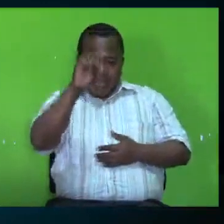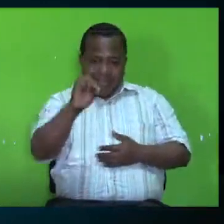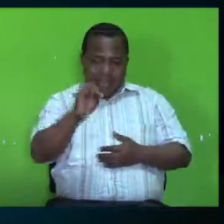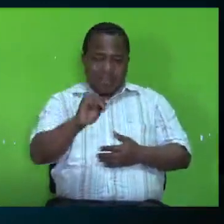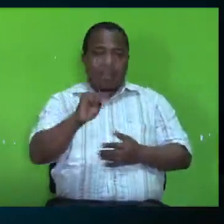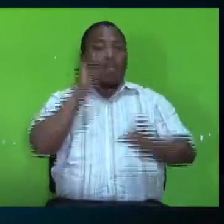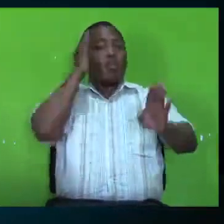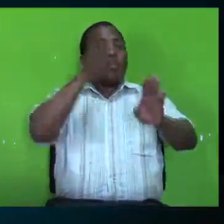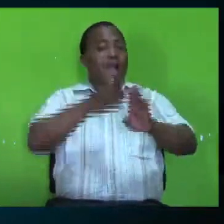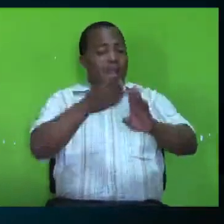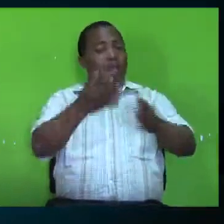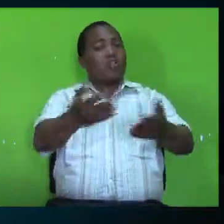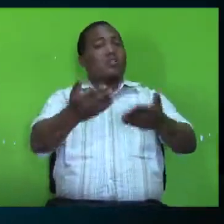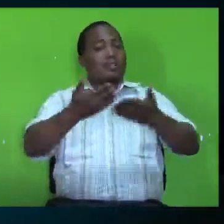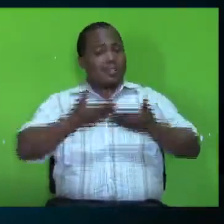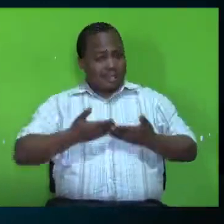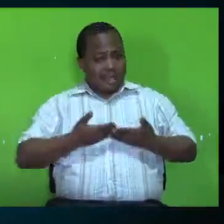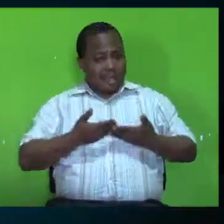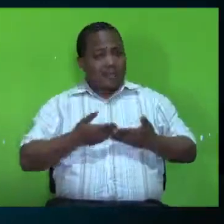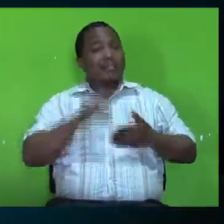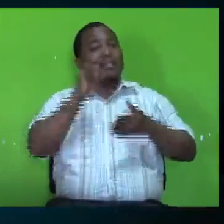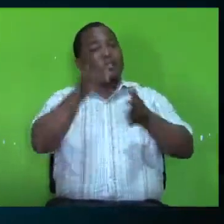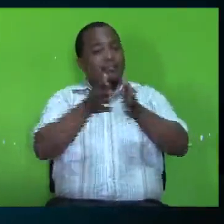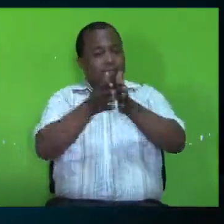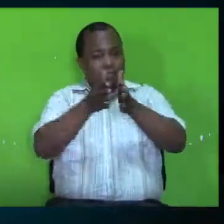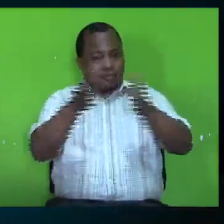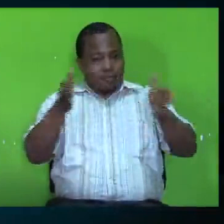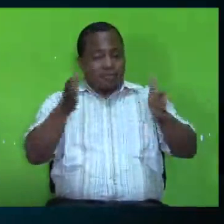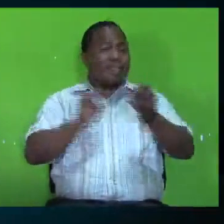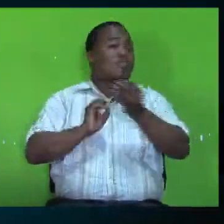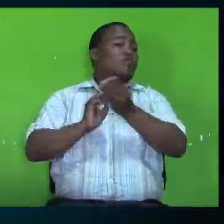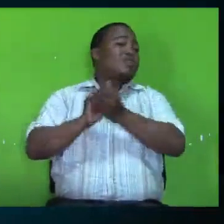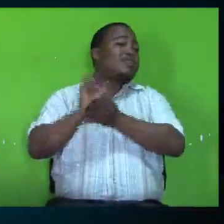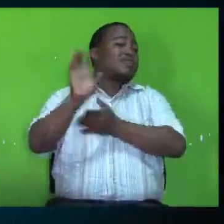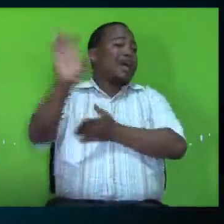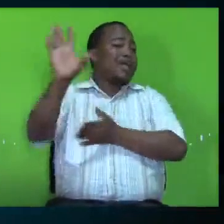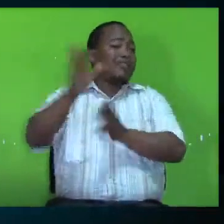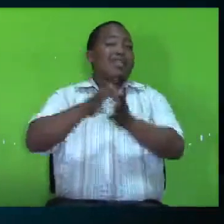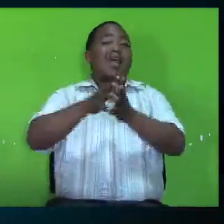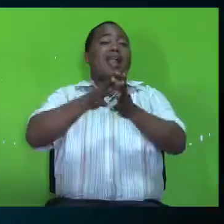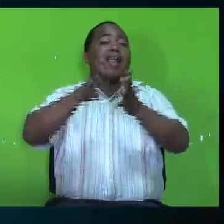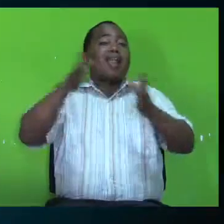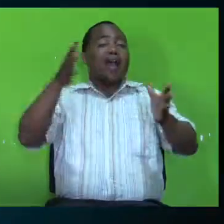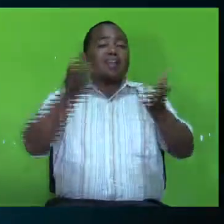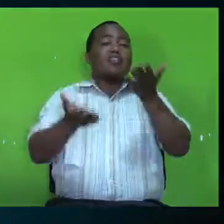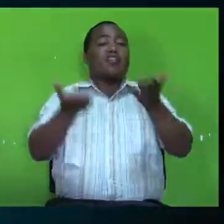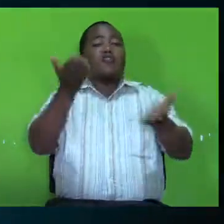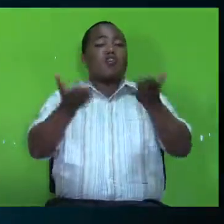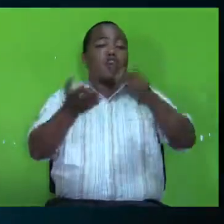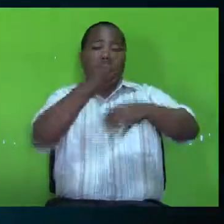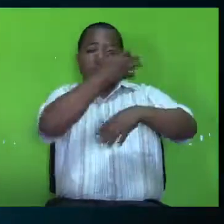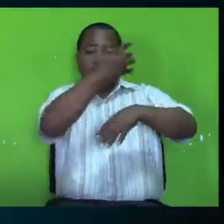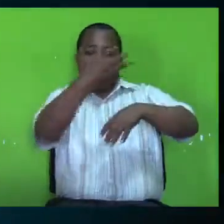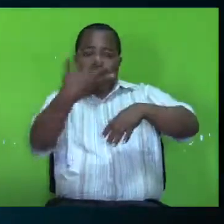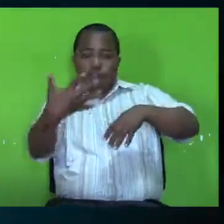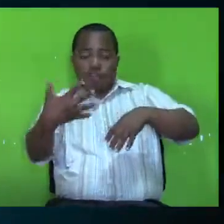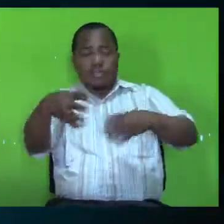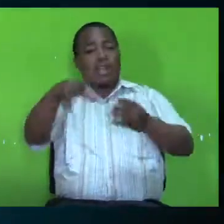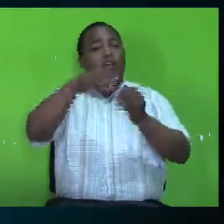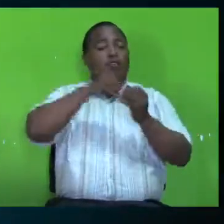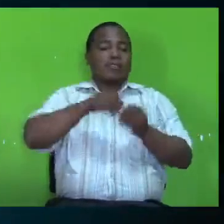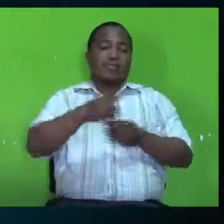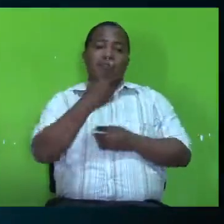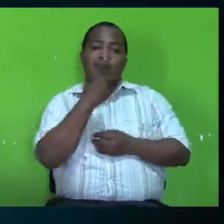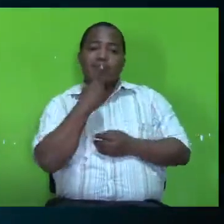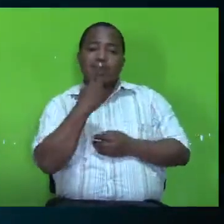as to provide enough space to transport large volume of water and